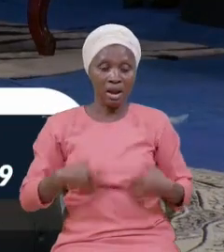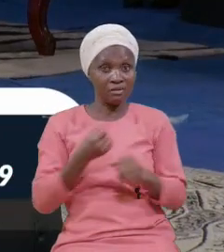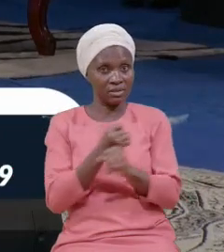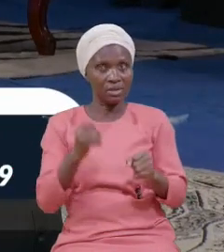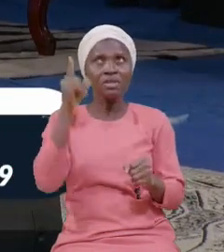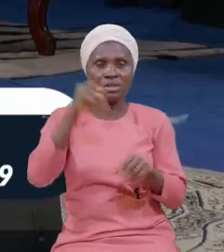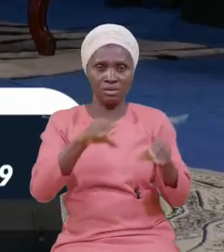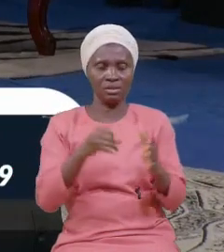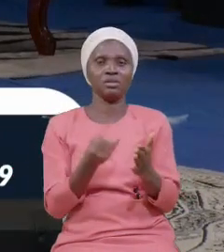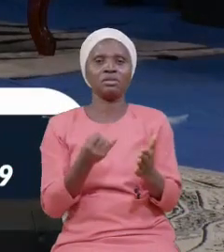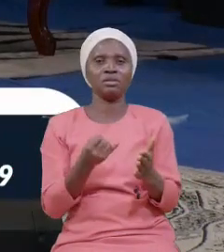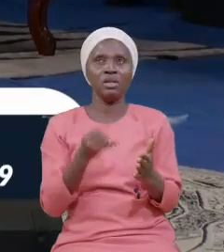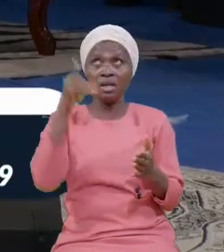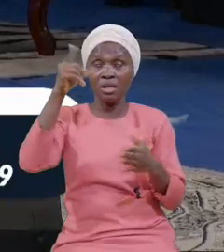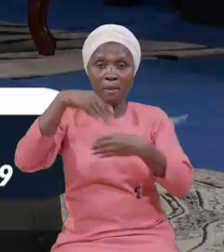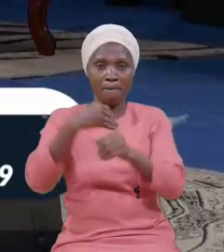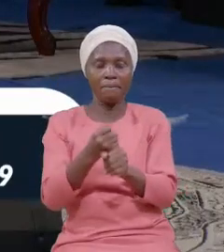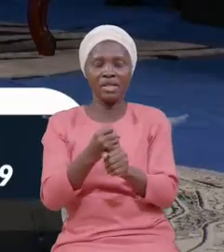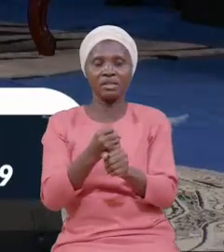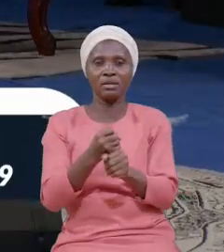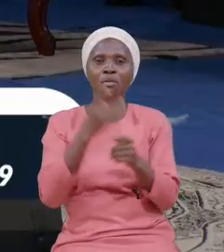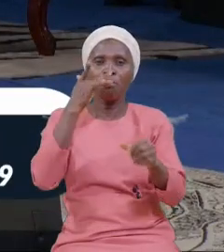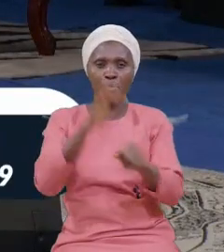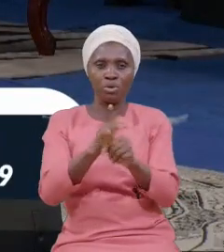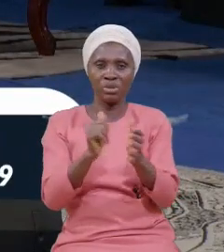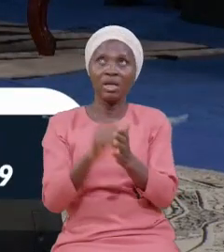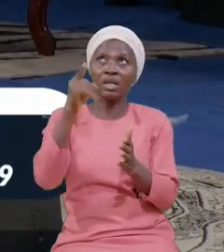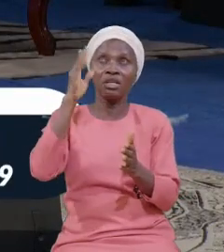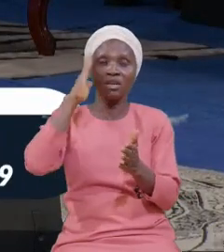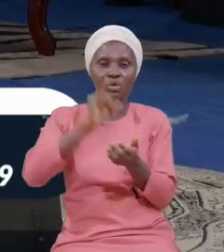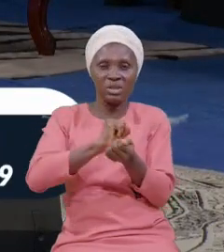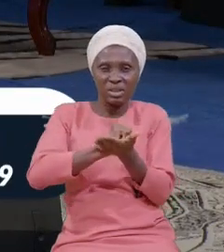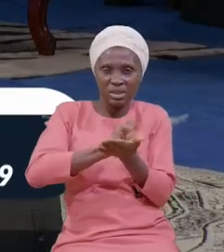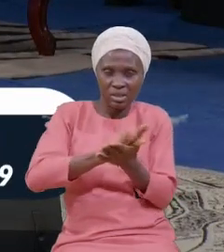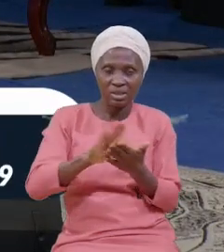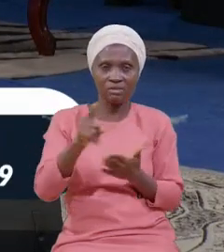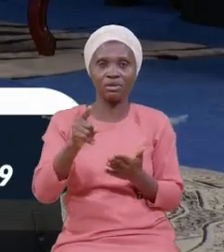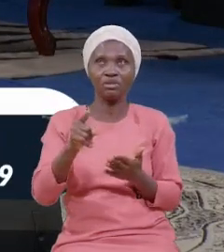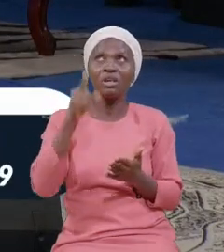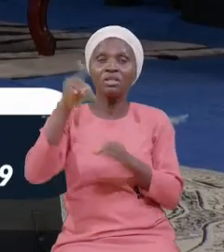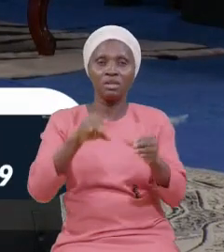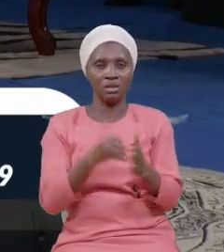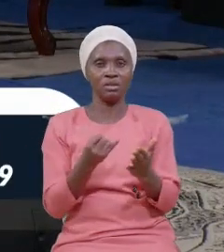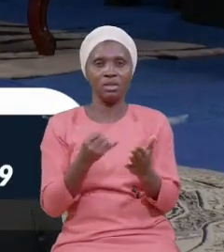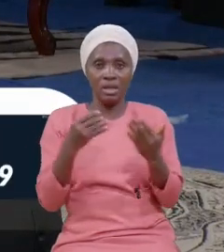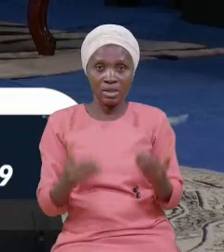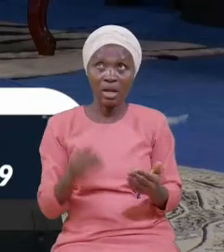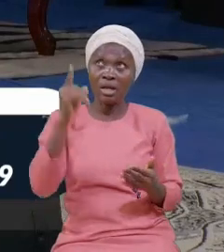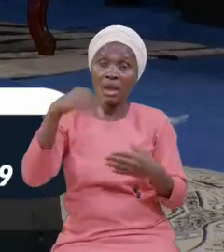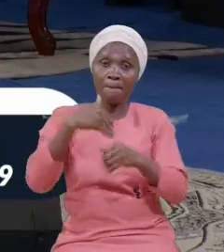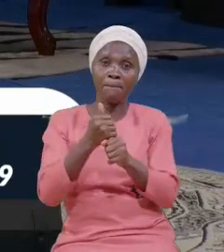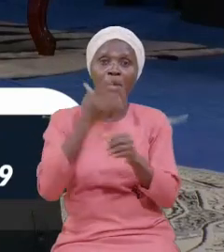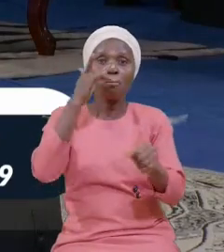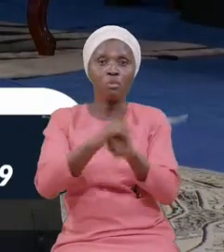I am God that sanctifies you, he fulfills it. Now he makes the promise of baptizing us, immersing